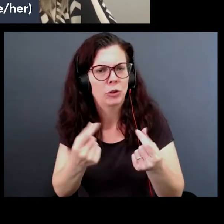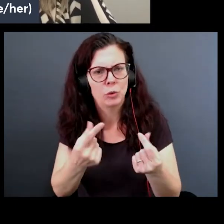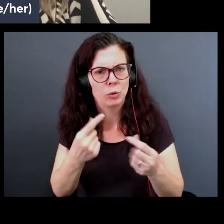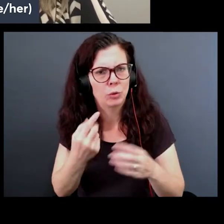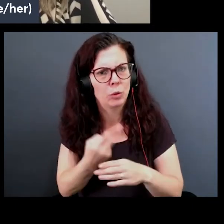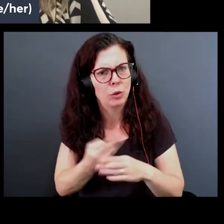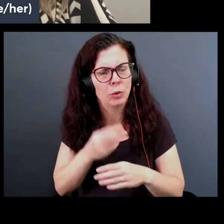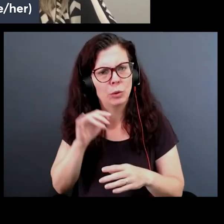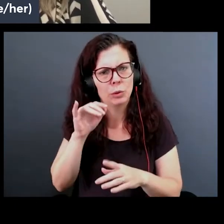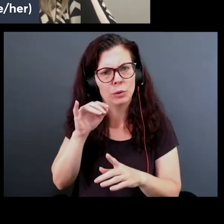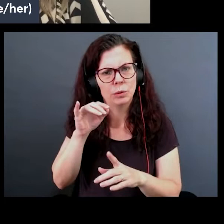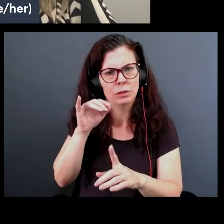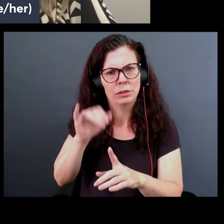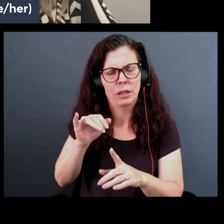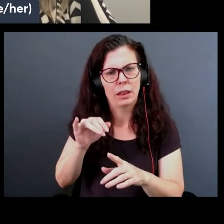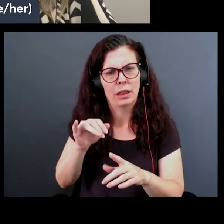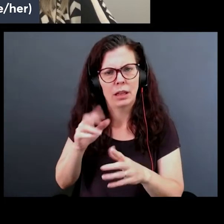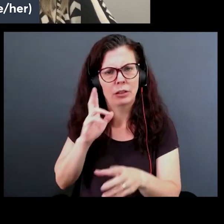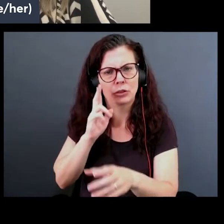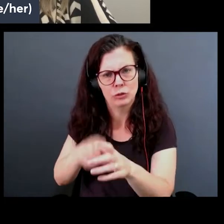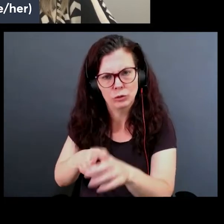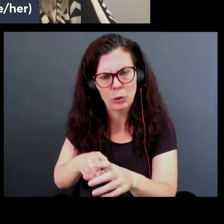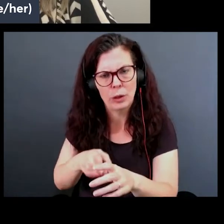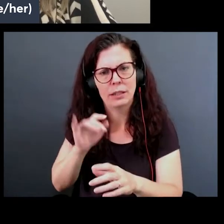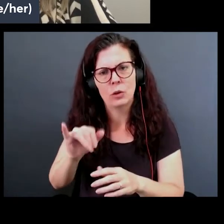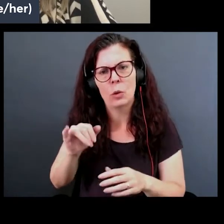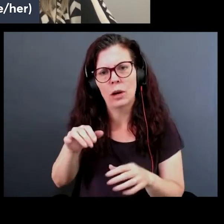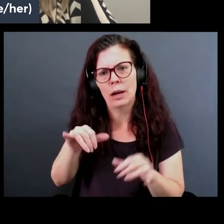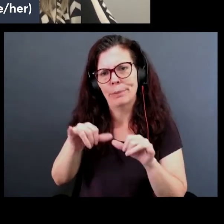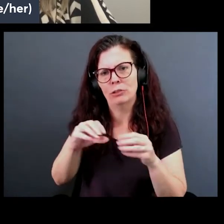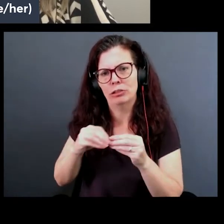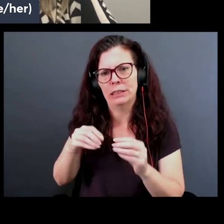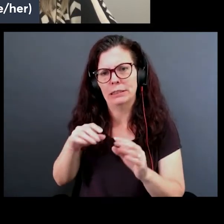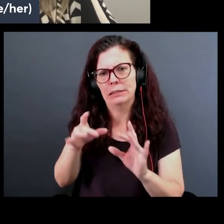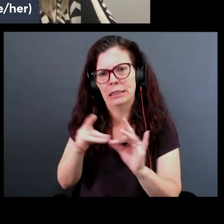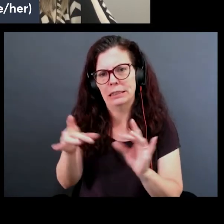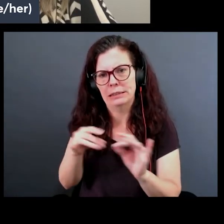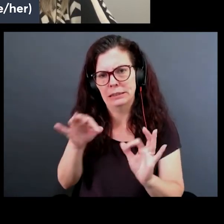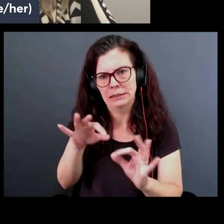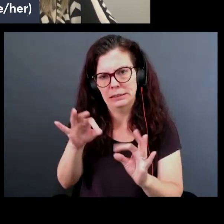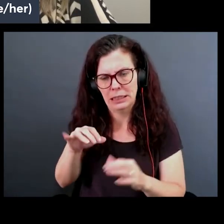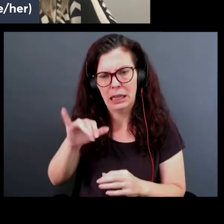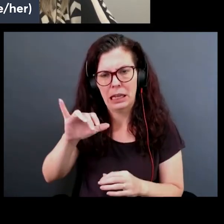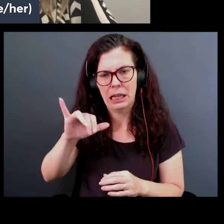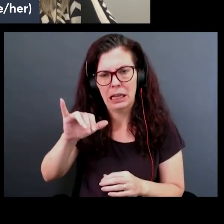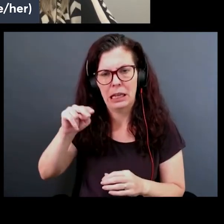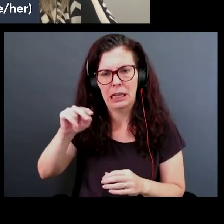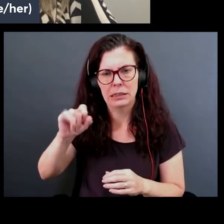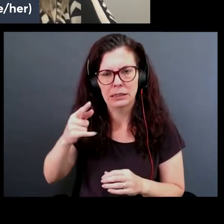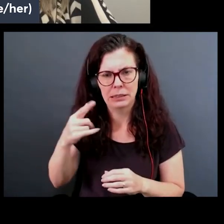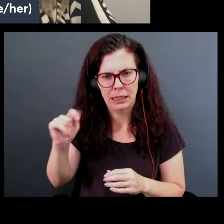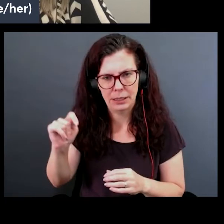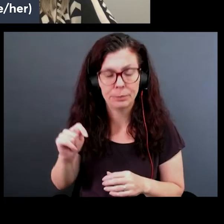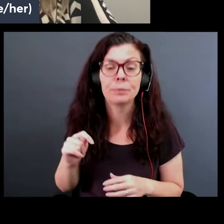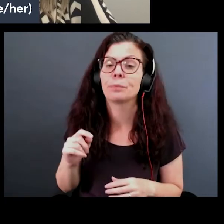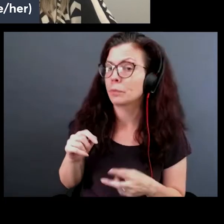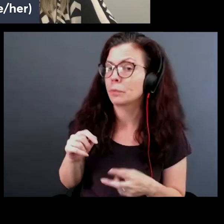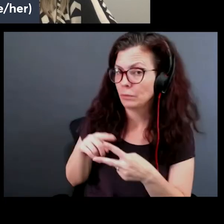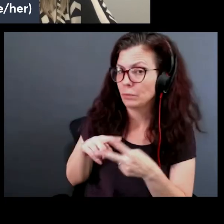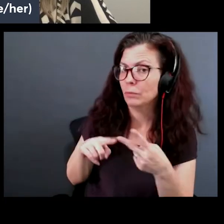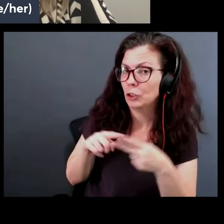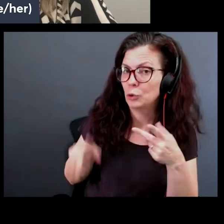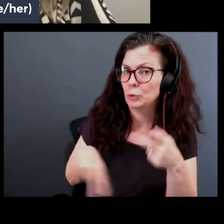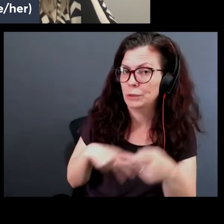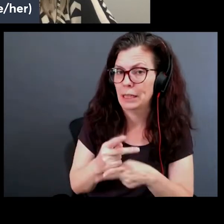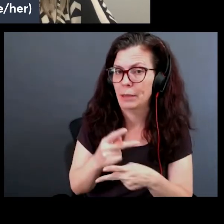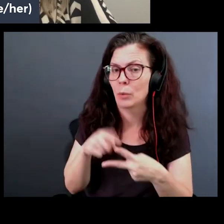onboard with Metrics Insights? Yeah, with metric insights, you have two types. One is through